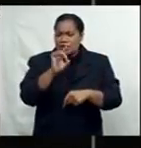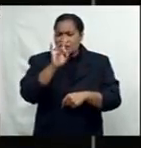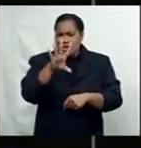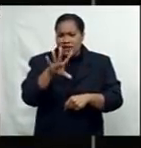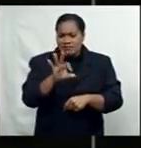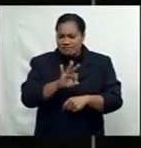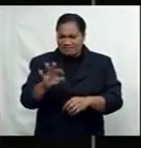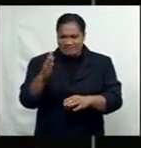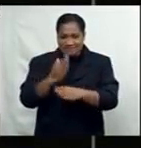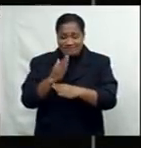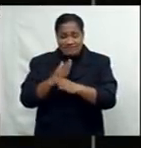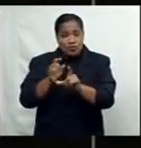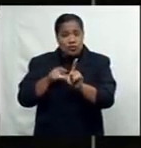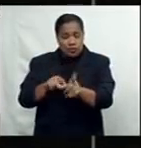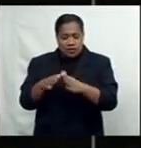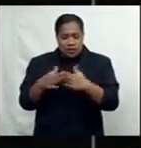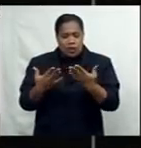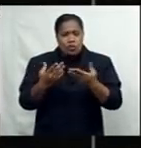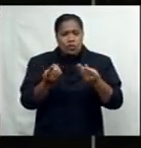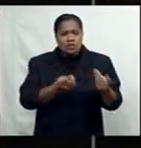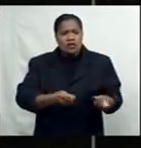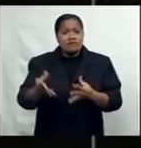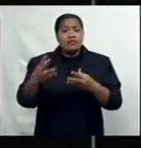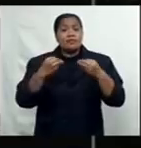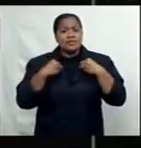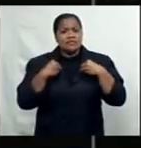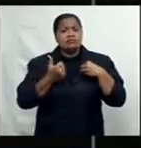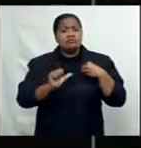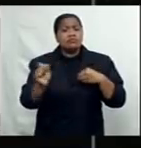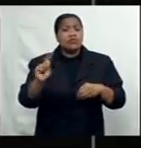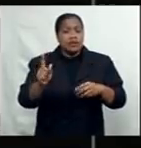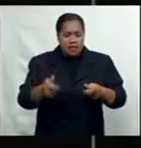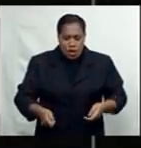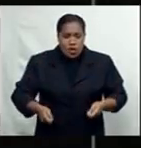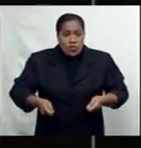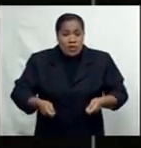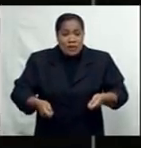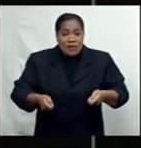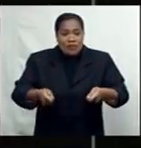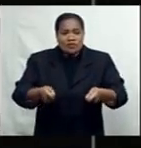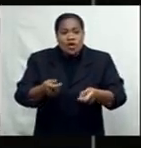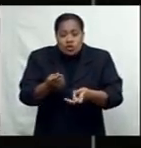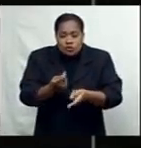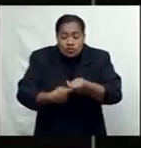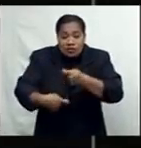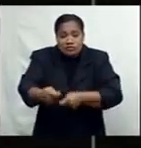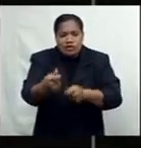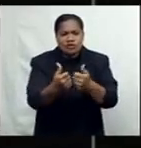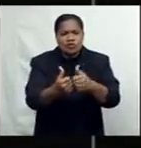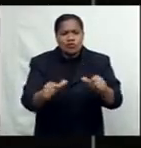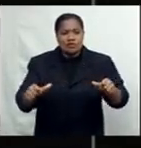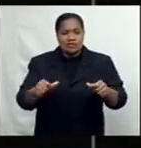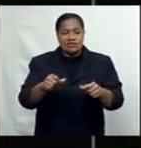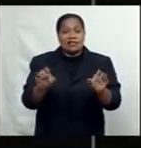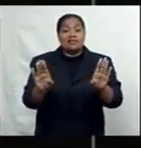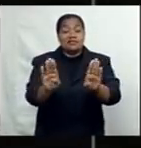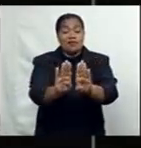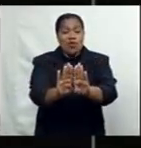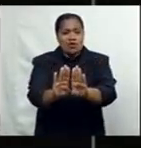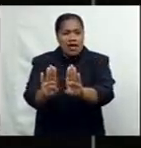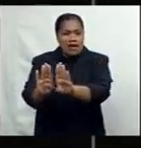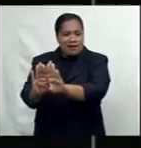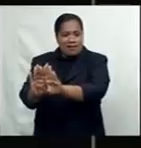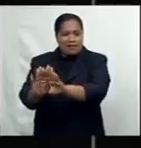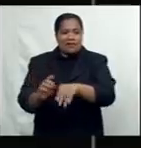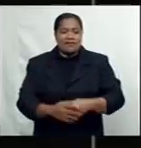to a delivery business by using wheelbarrows to assist with the exchanges at the border, and a few villagers setting